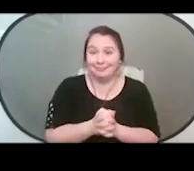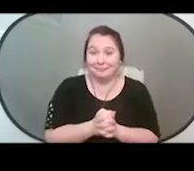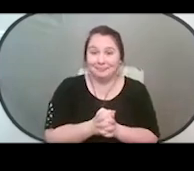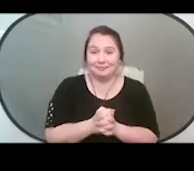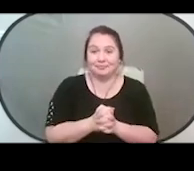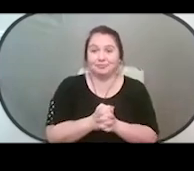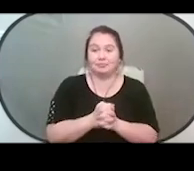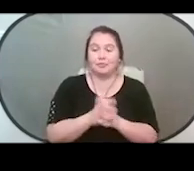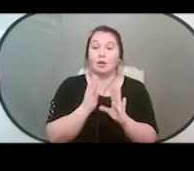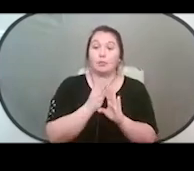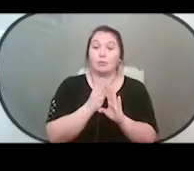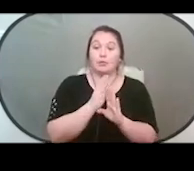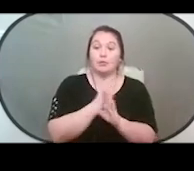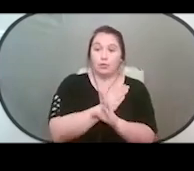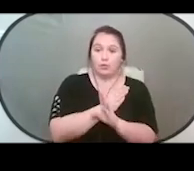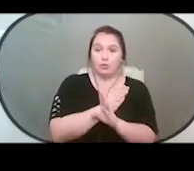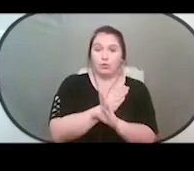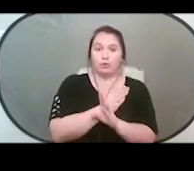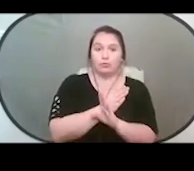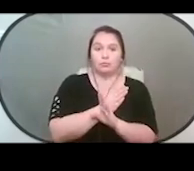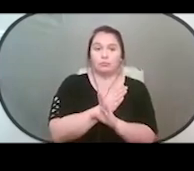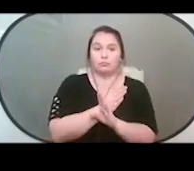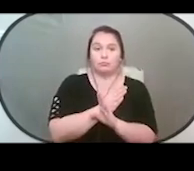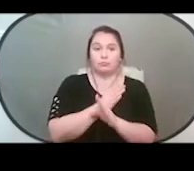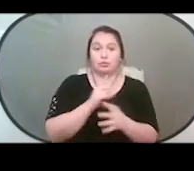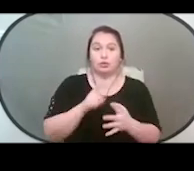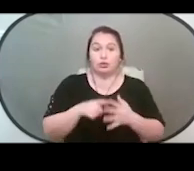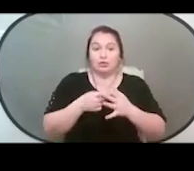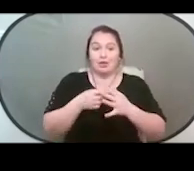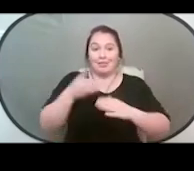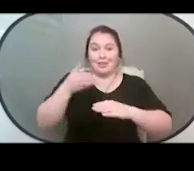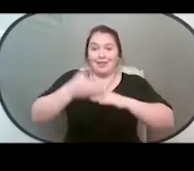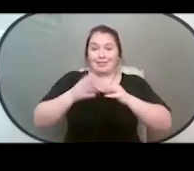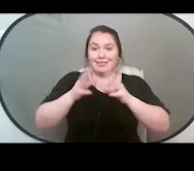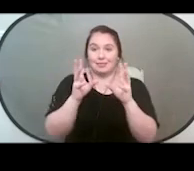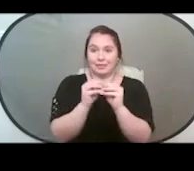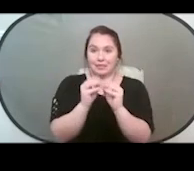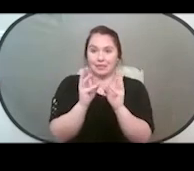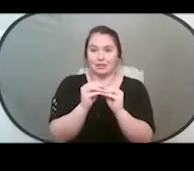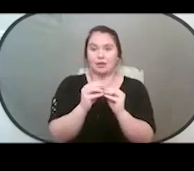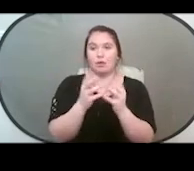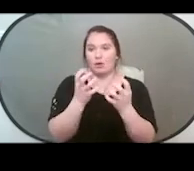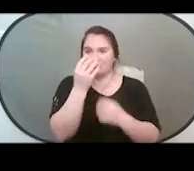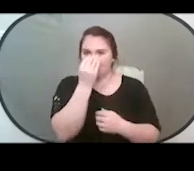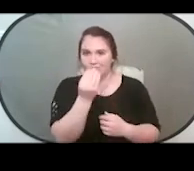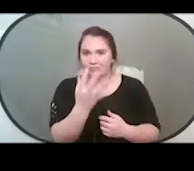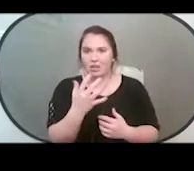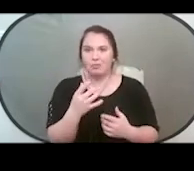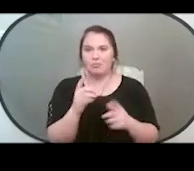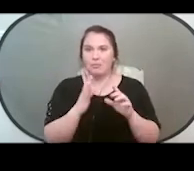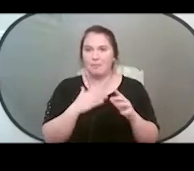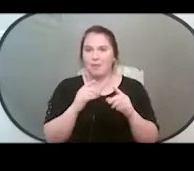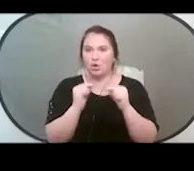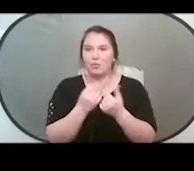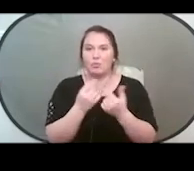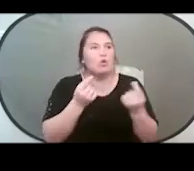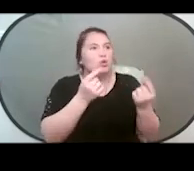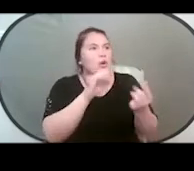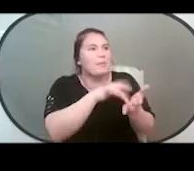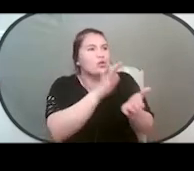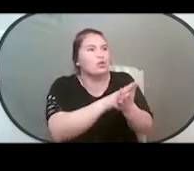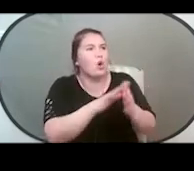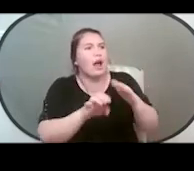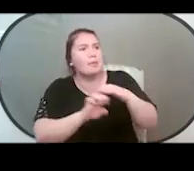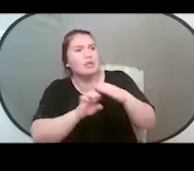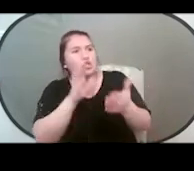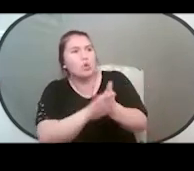Before we go to the next meeting, I just wanted to jump in. Our group was, oh, what are we going to do about middle schools and elementary schools,